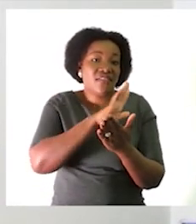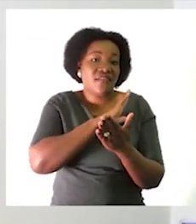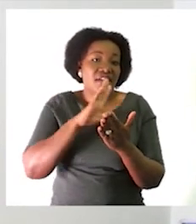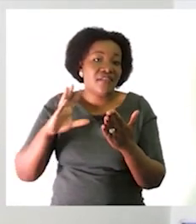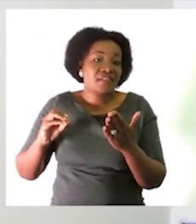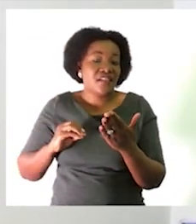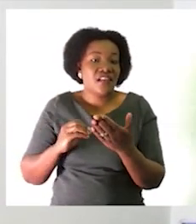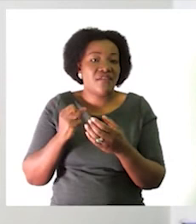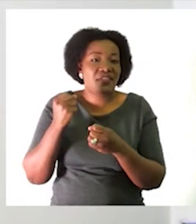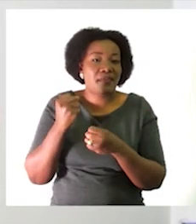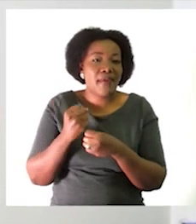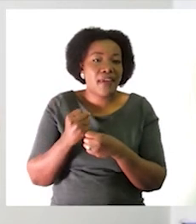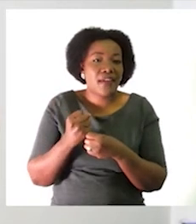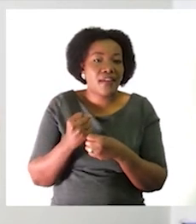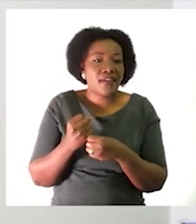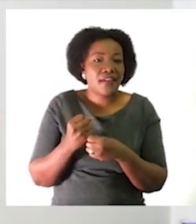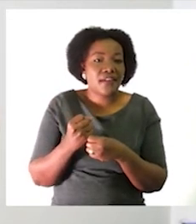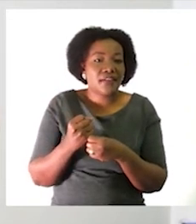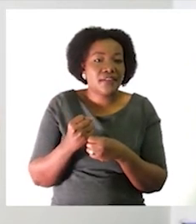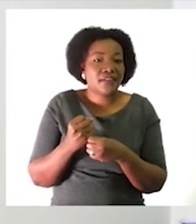the backpack, as well as the